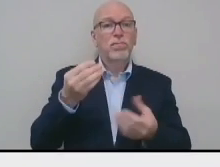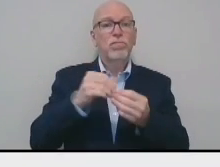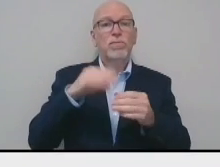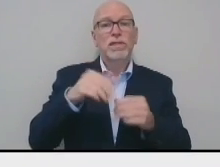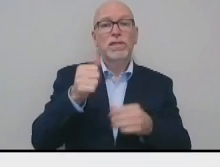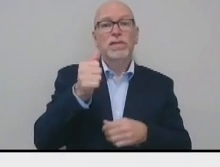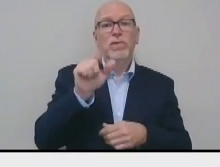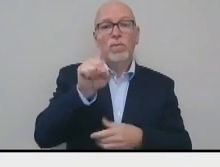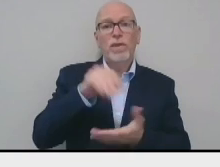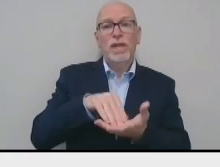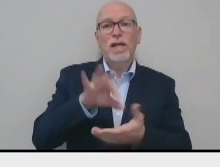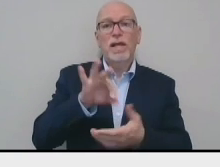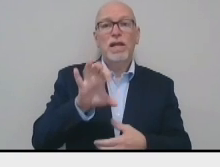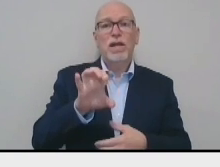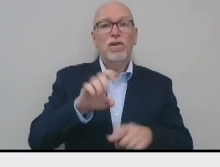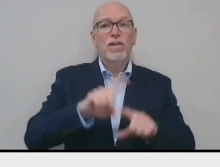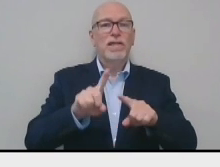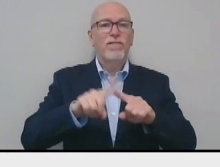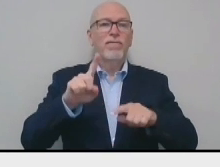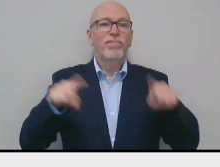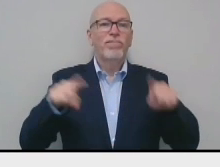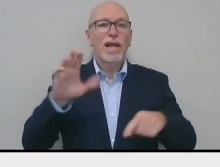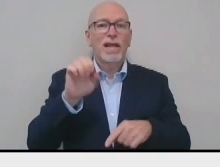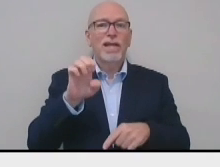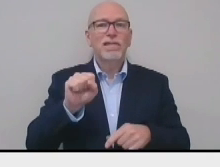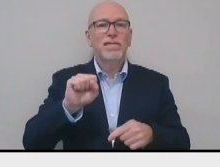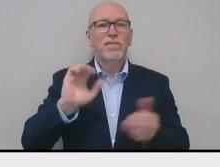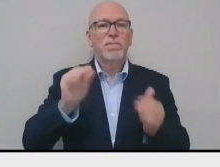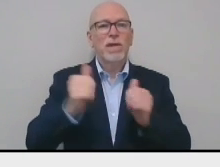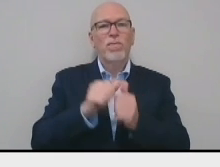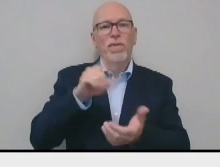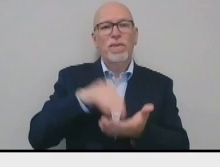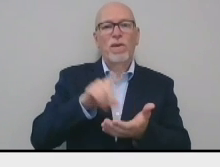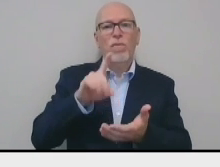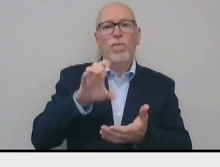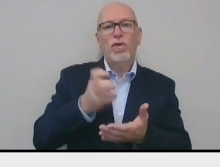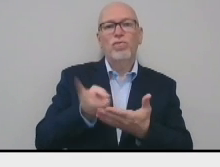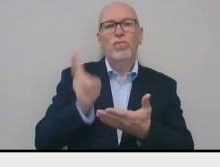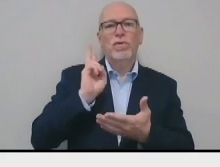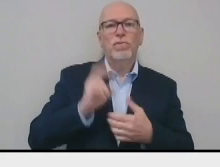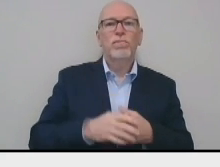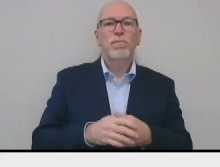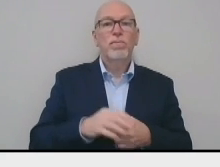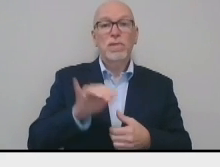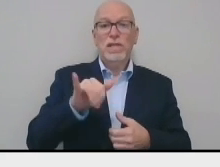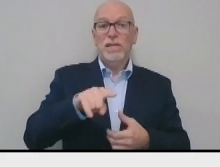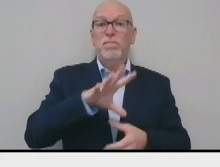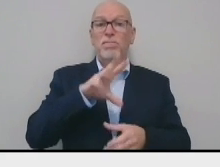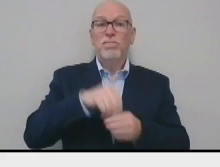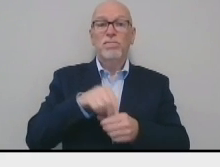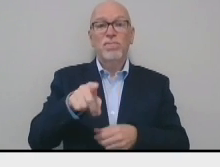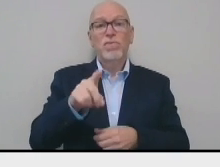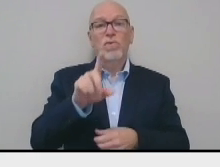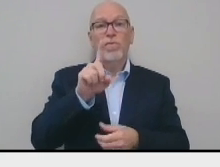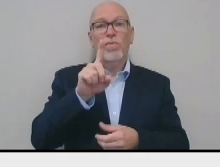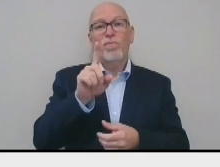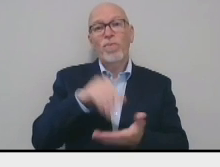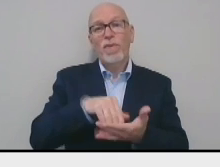1,900 variant cases, up from 1,100 2 weeks ago. These include nearly 1,500 cases